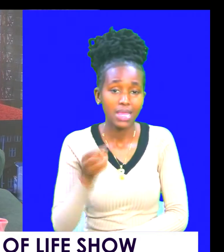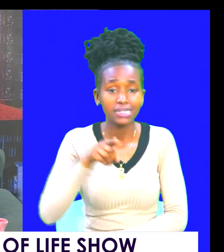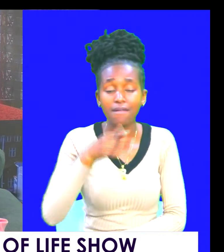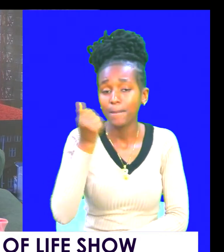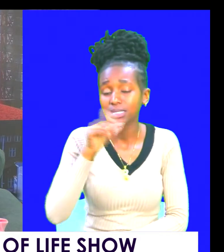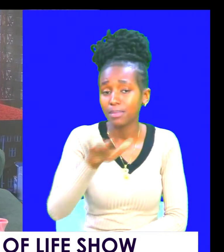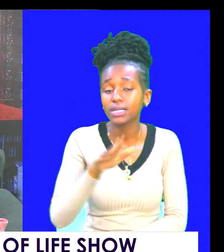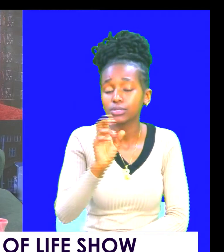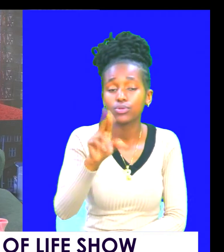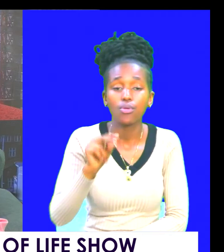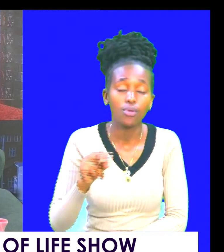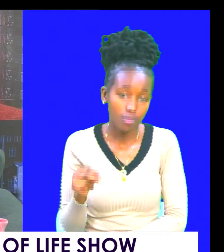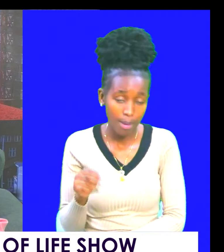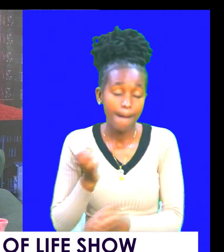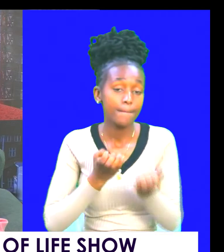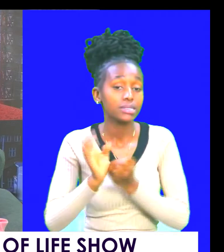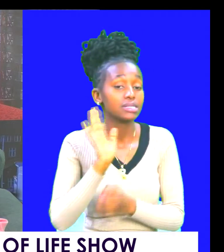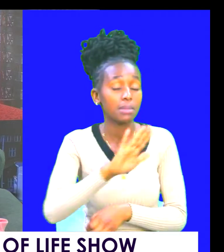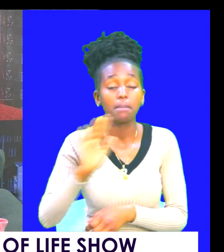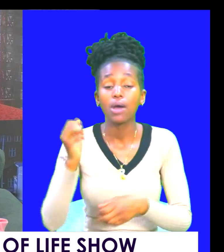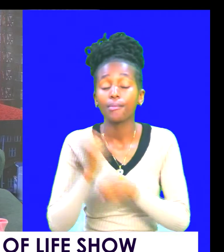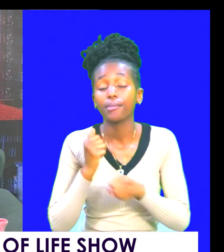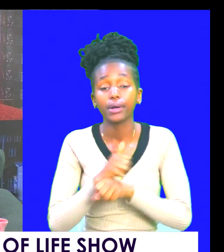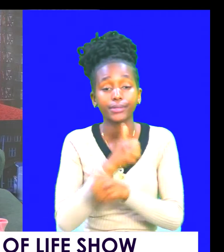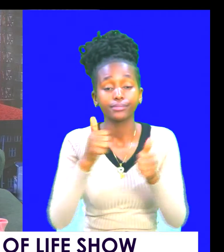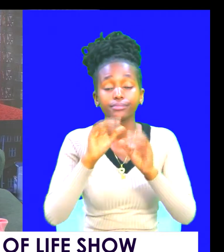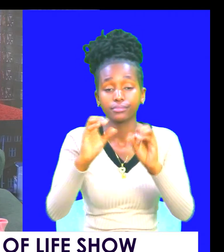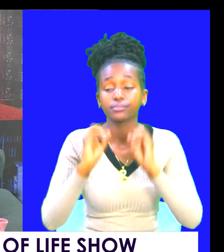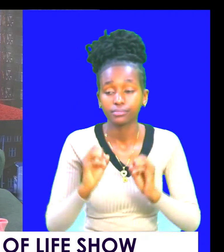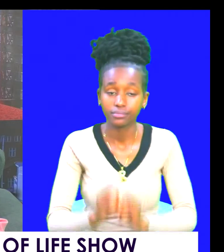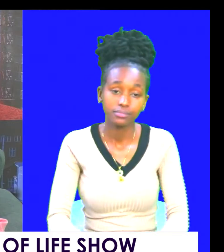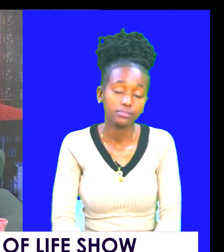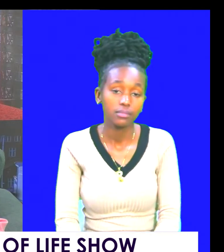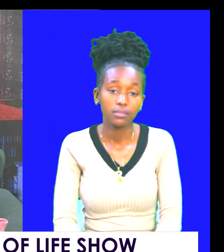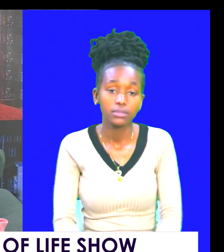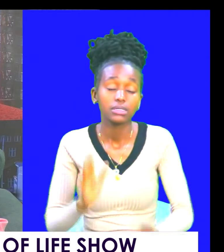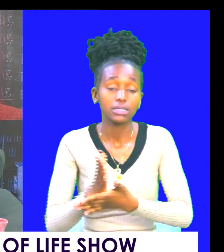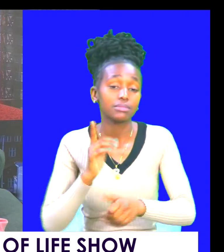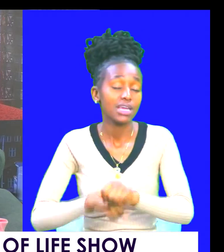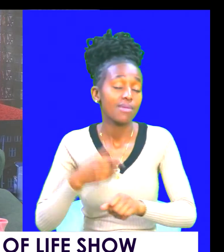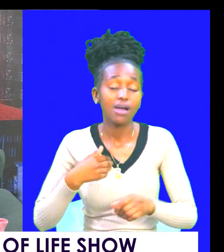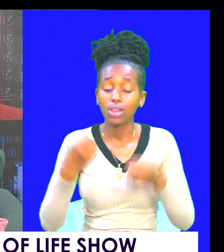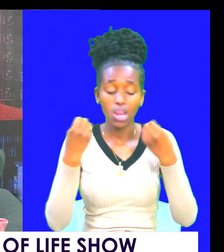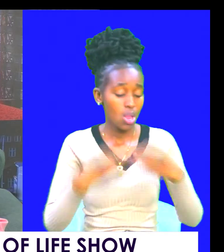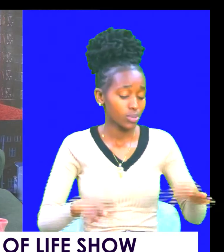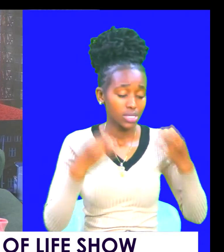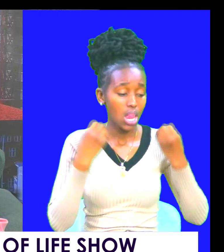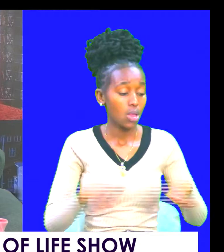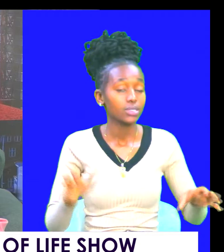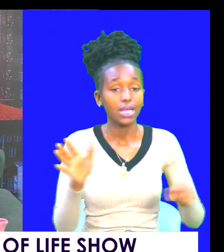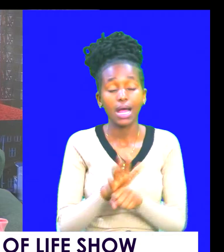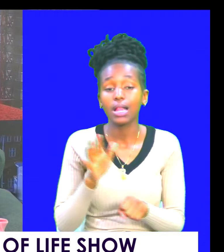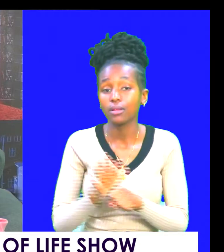best. Your business maybe has just been burnt down, or is experiencing losses, or it is